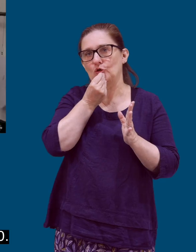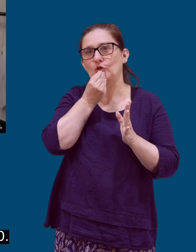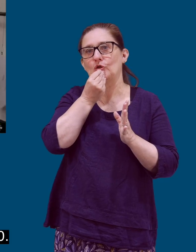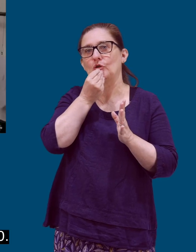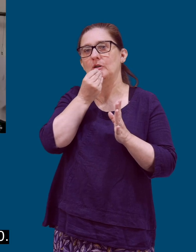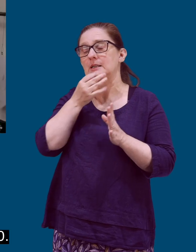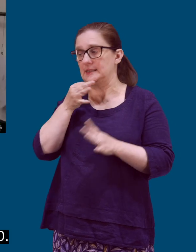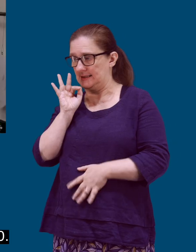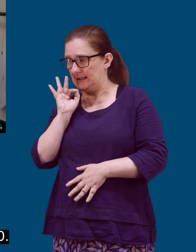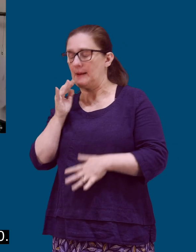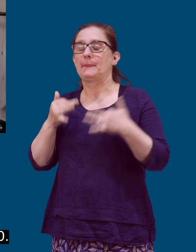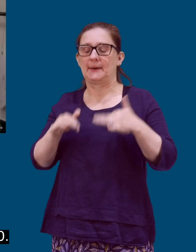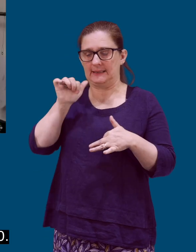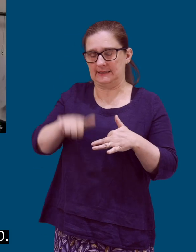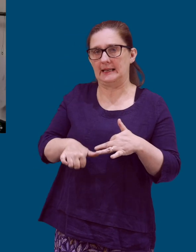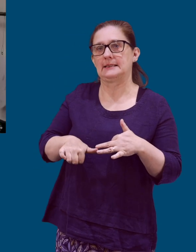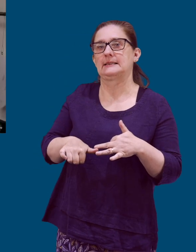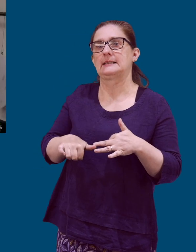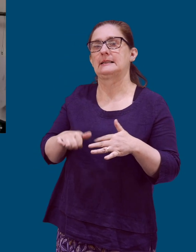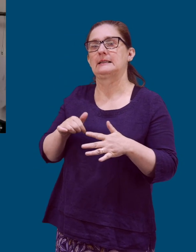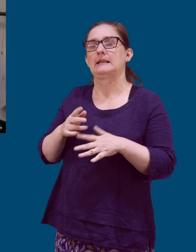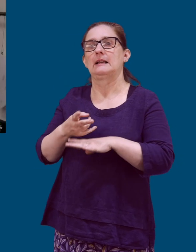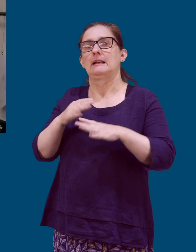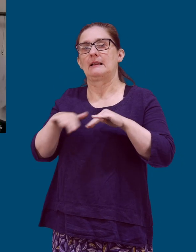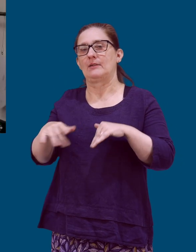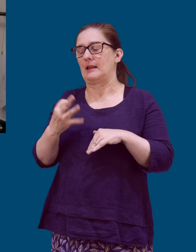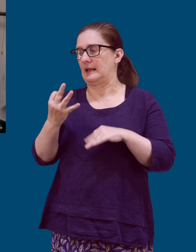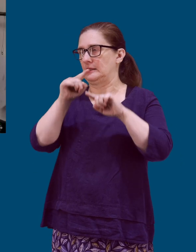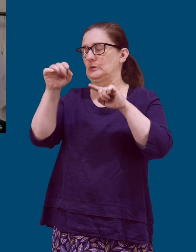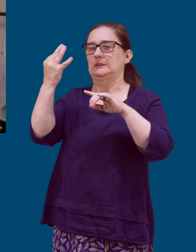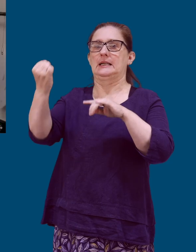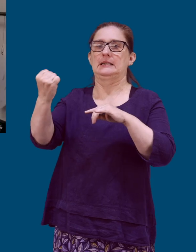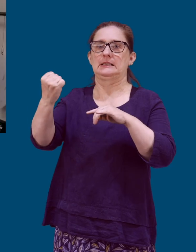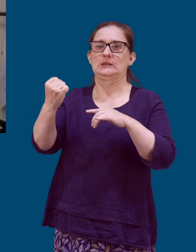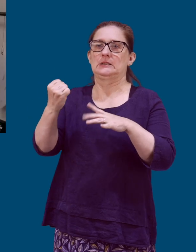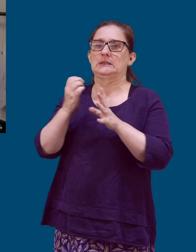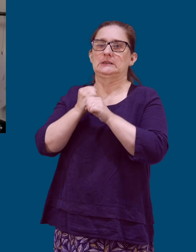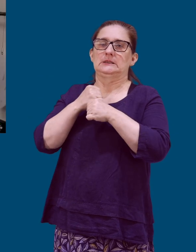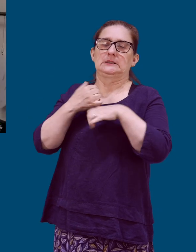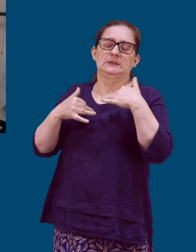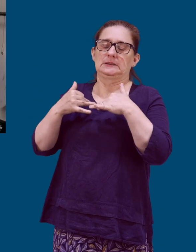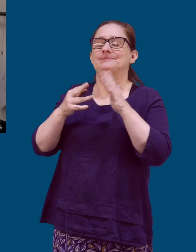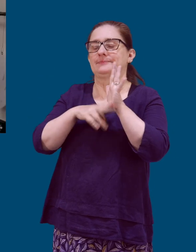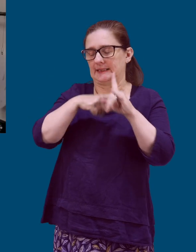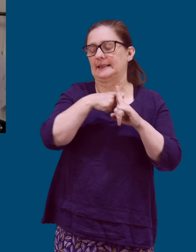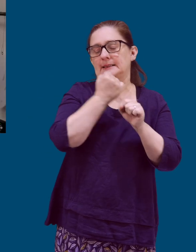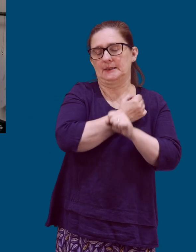Tea. Pain? Yes, level 8 to 10. Lie down, Nick makes tea, exhaustion, frustration,